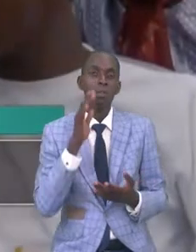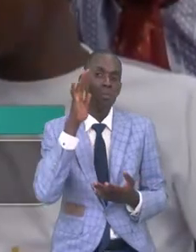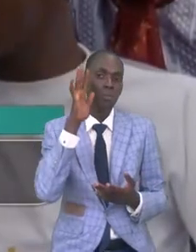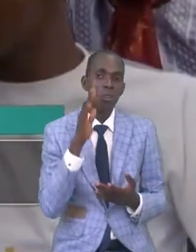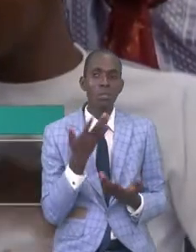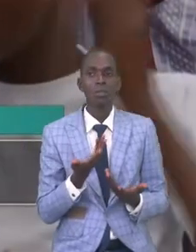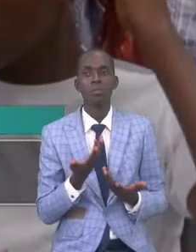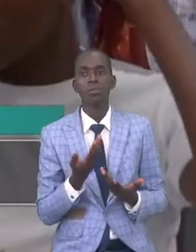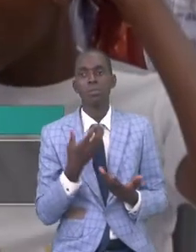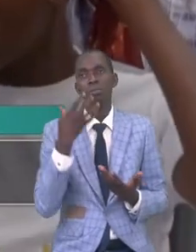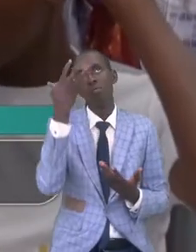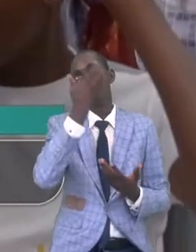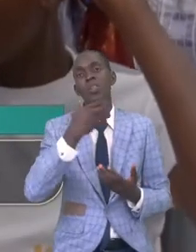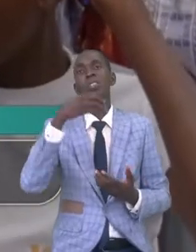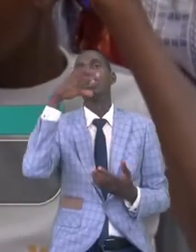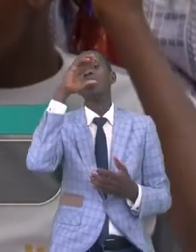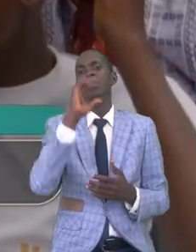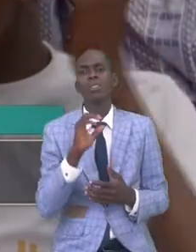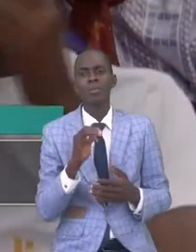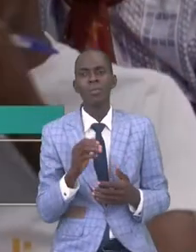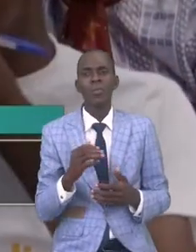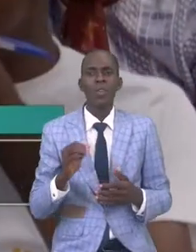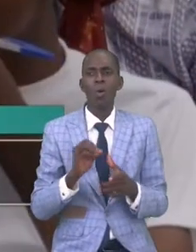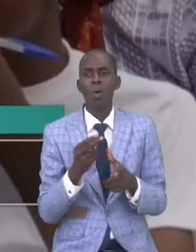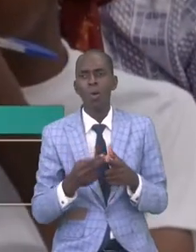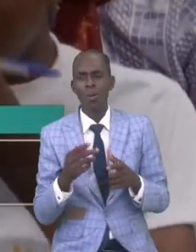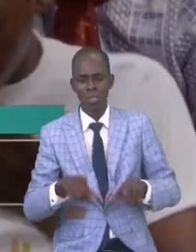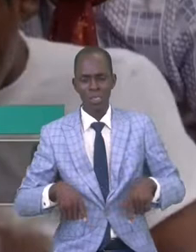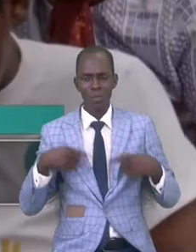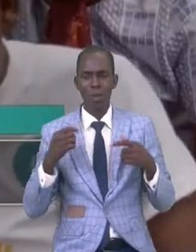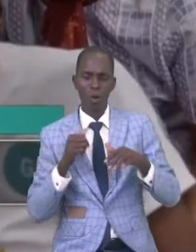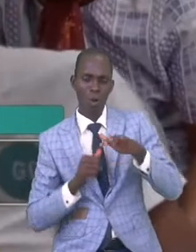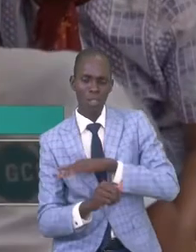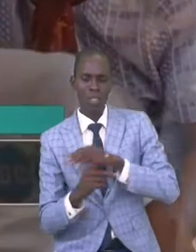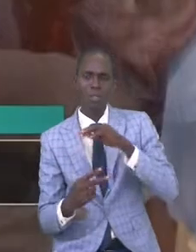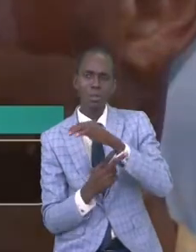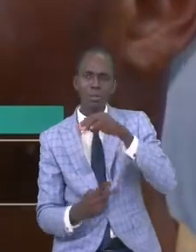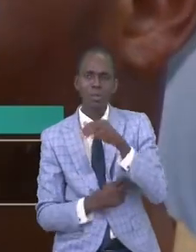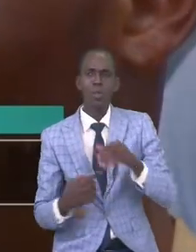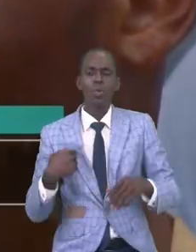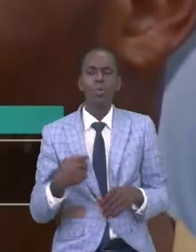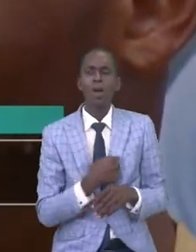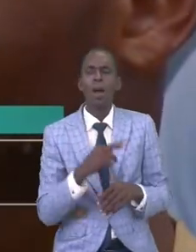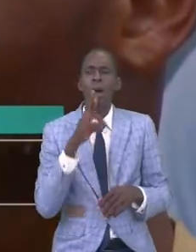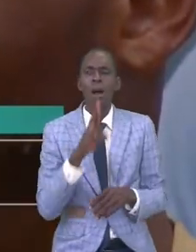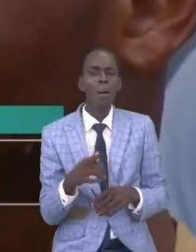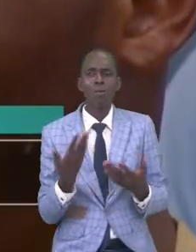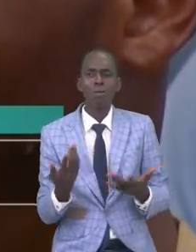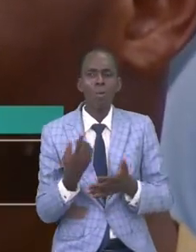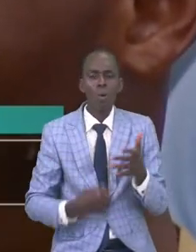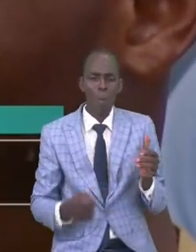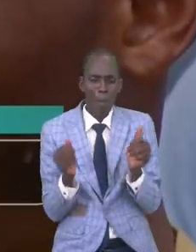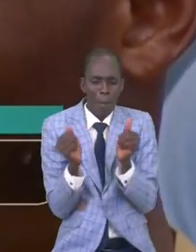alcohol, or sex, or living under the bridge. We're bound with iniquity, that the only thing we can